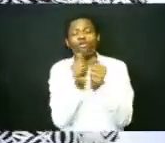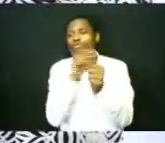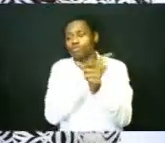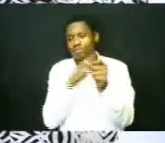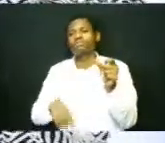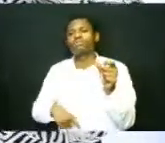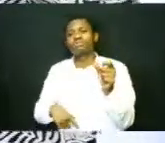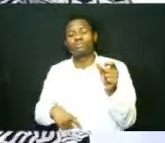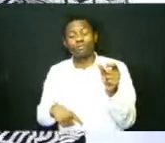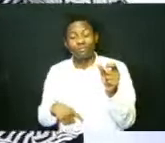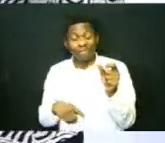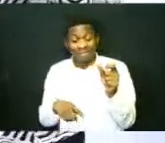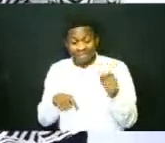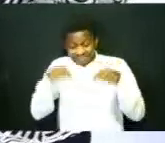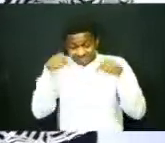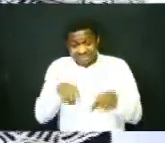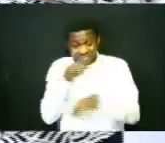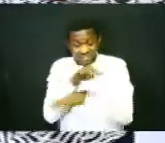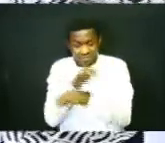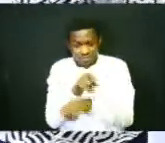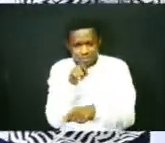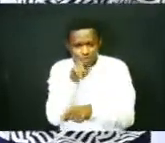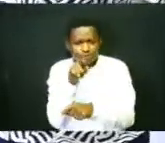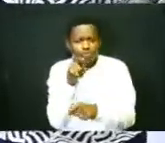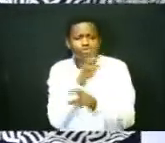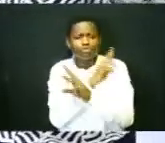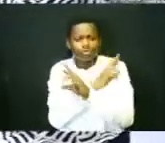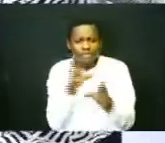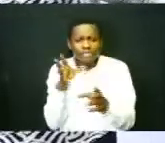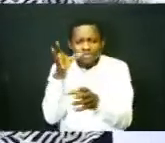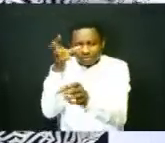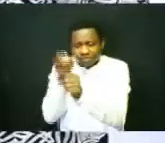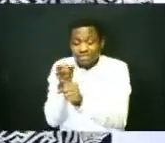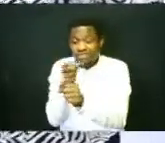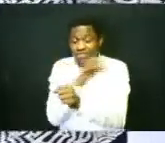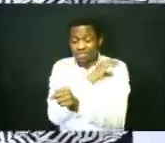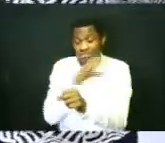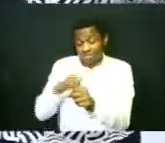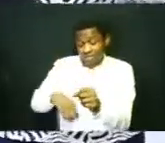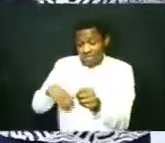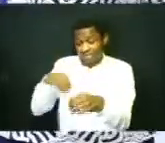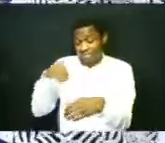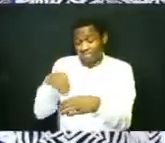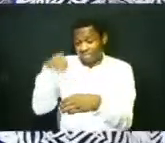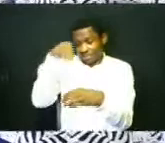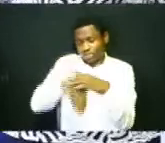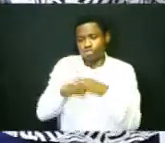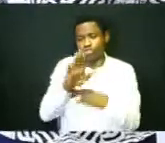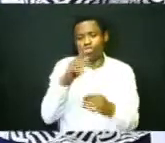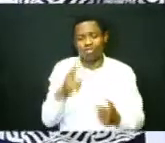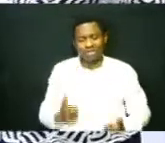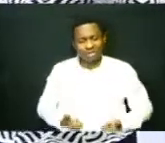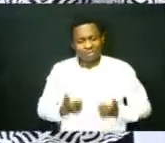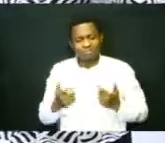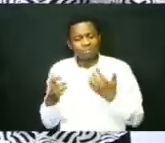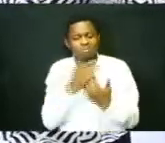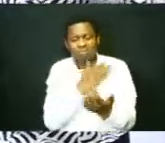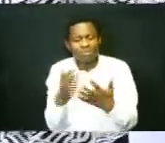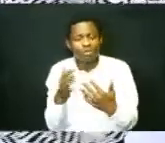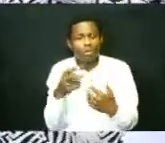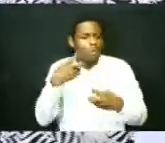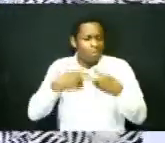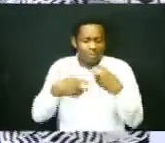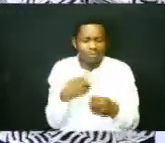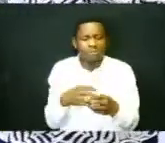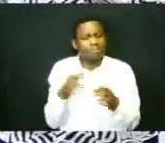This evening, if you are prepared to receive that Christ into your life, regardless of your